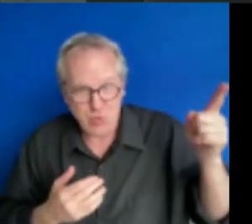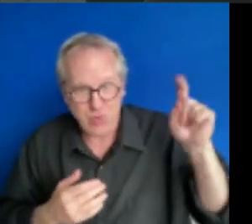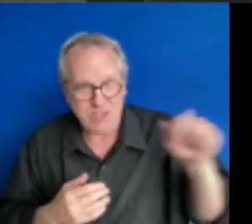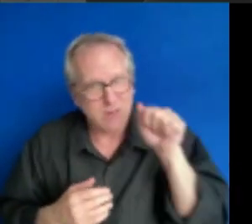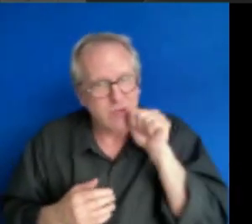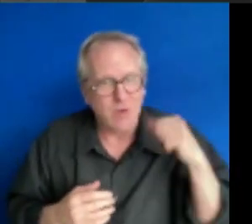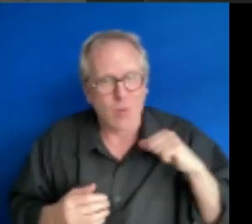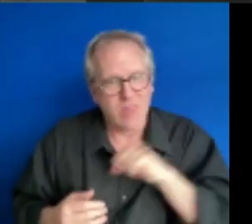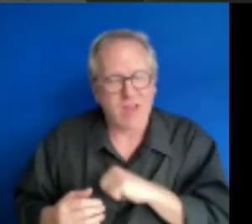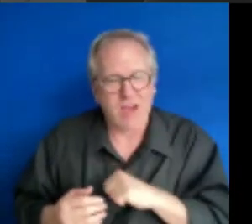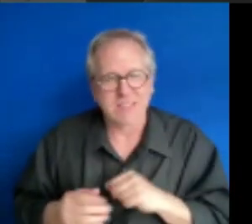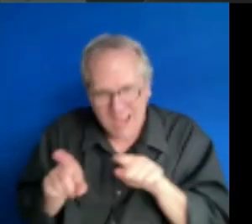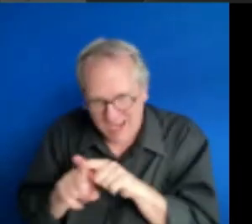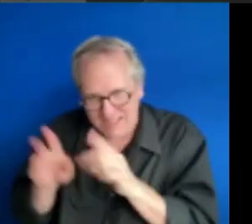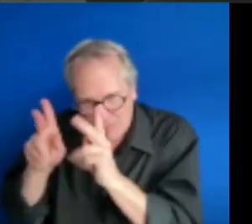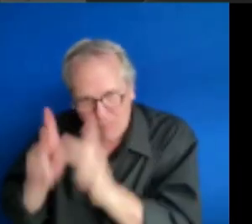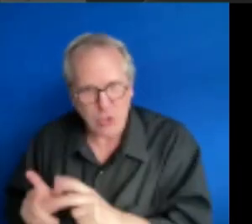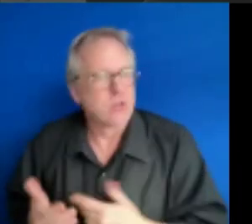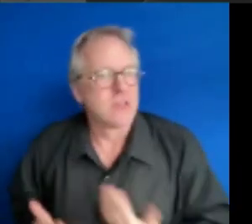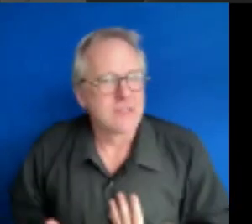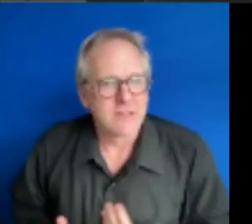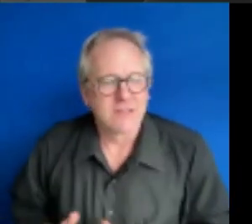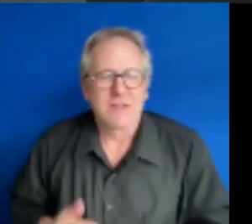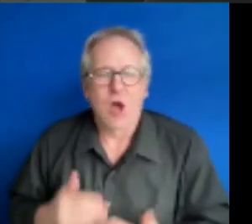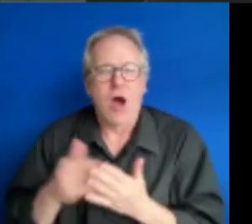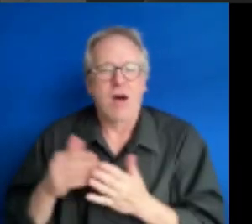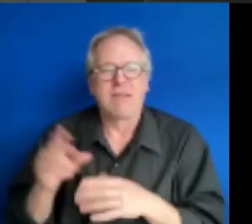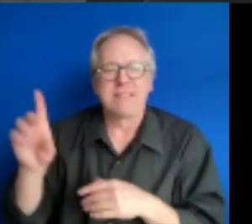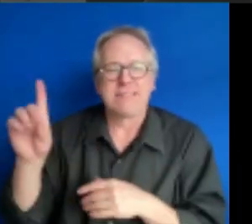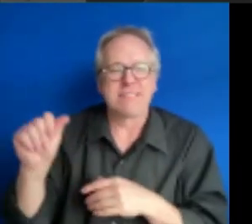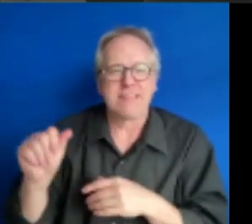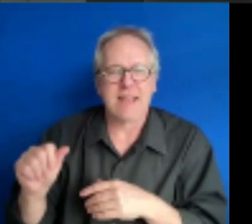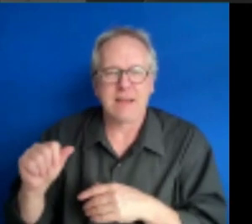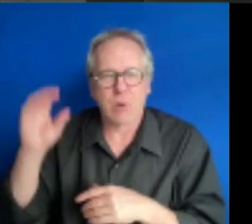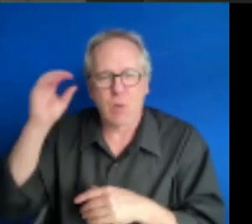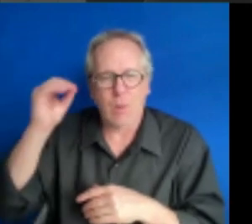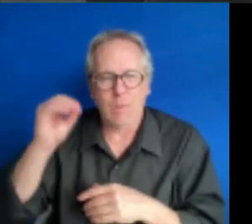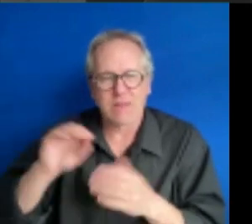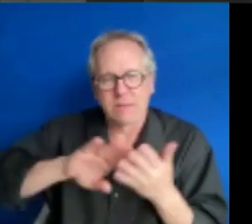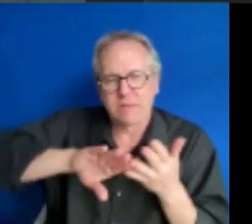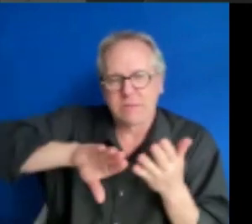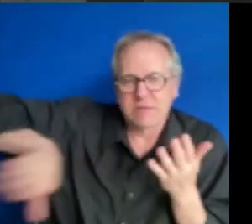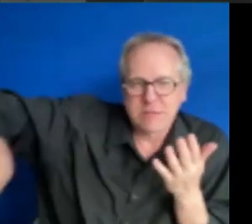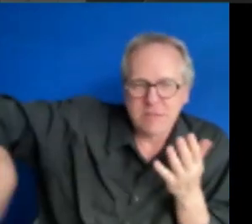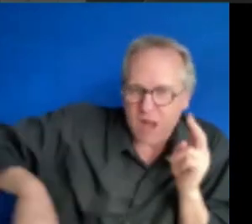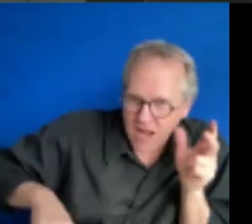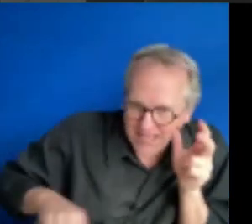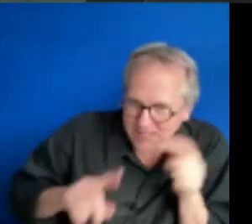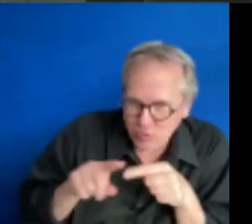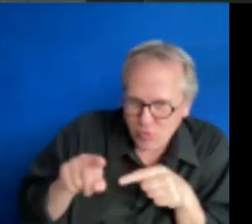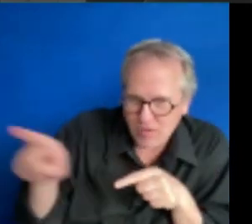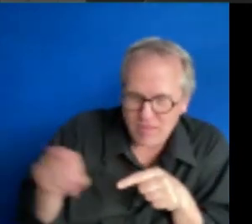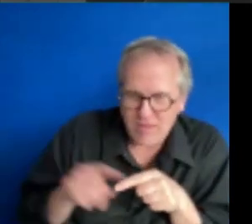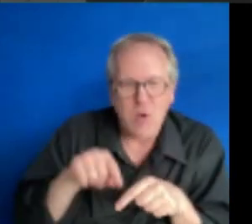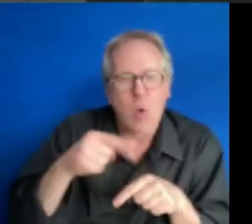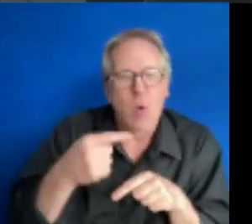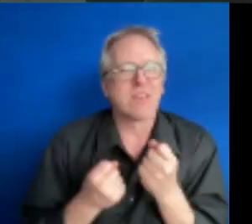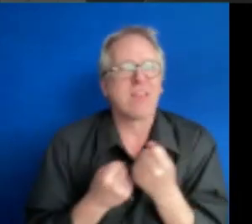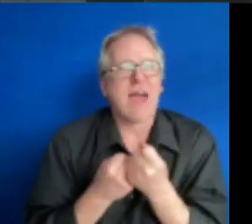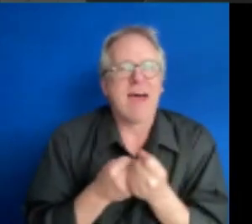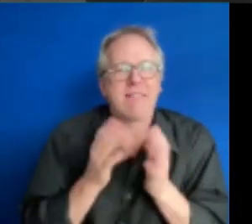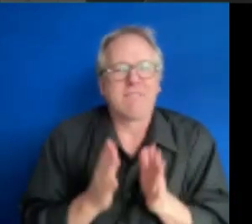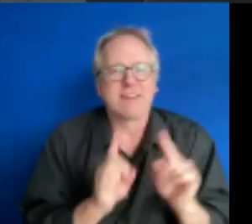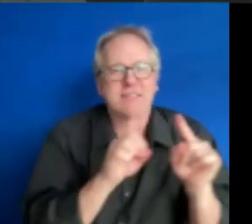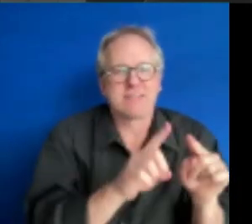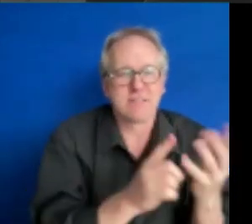us directly. Far too often, the disabled voice has been taken out of the conversation, and we've only had the advocates working in.